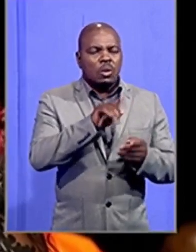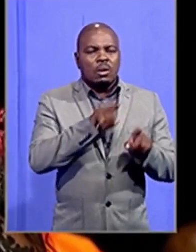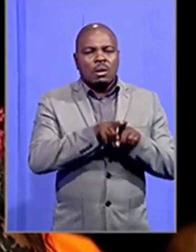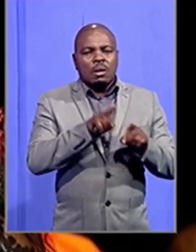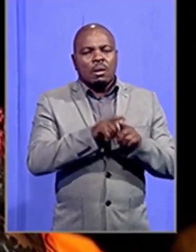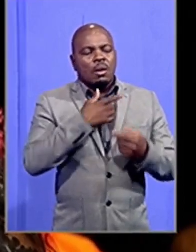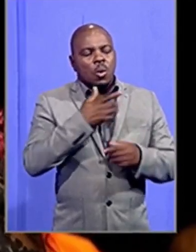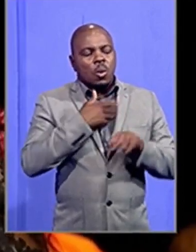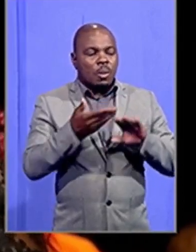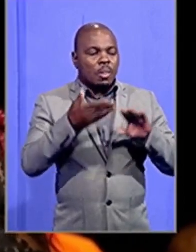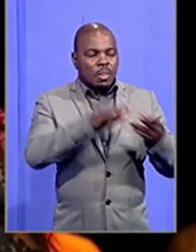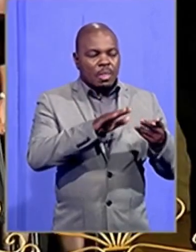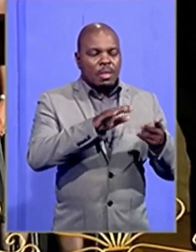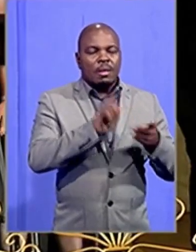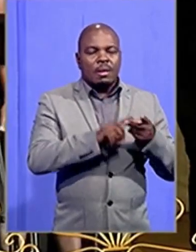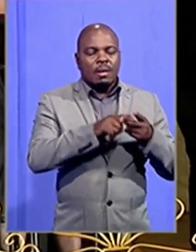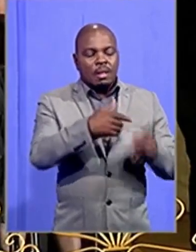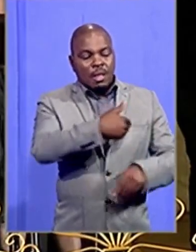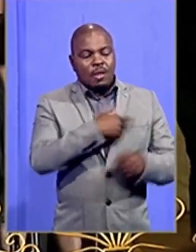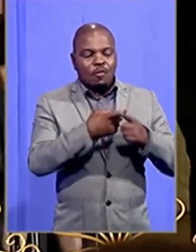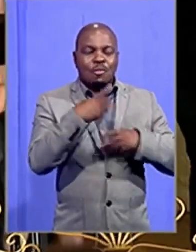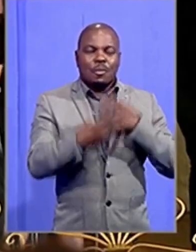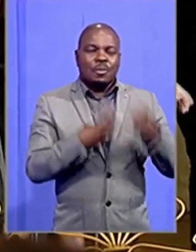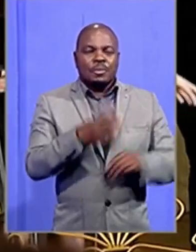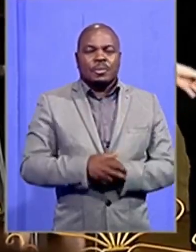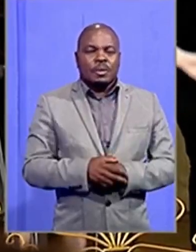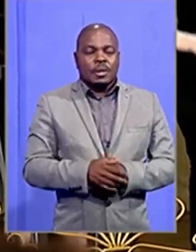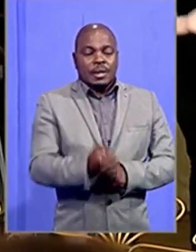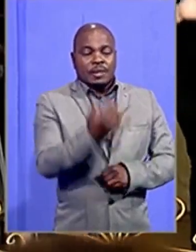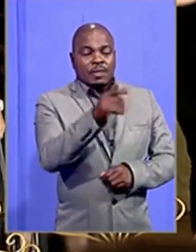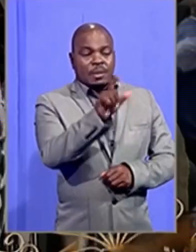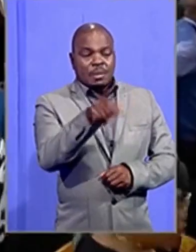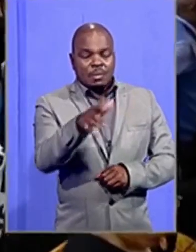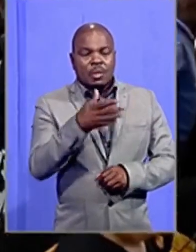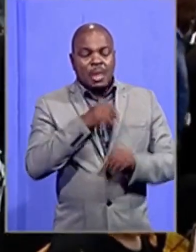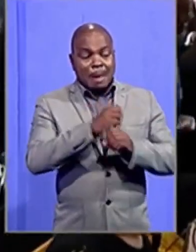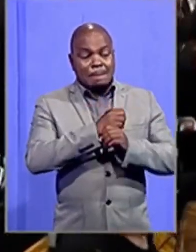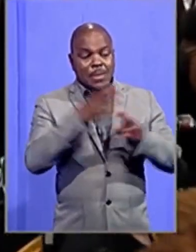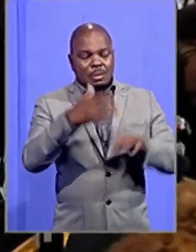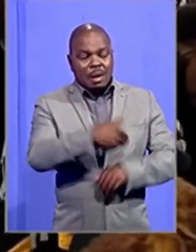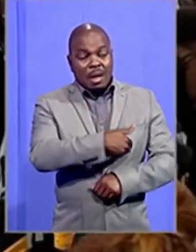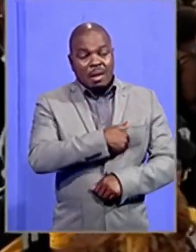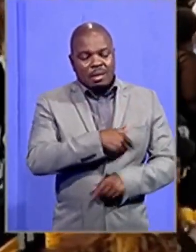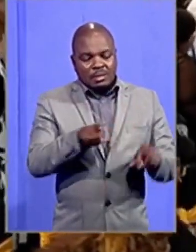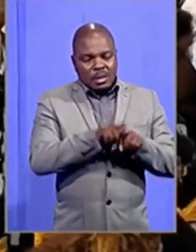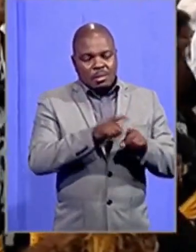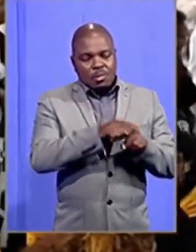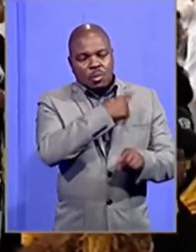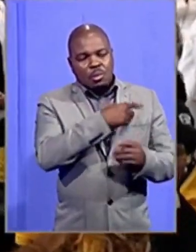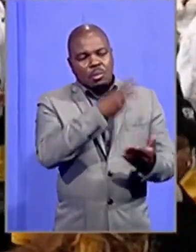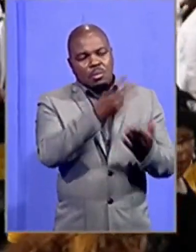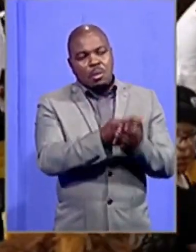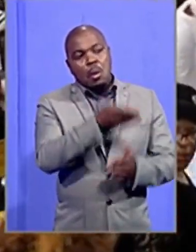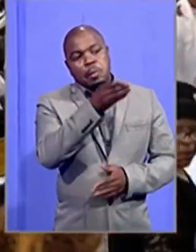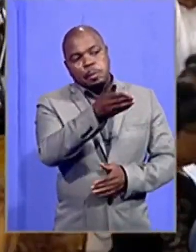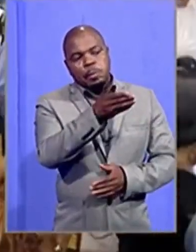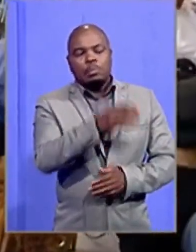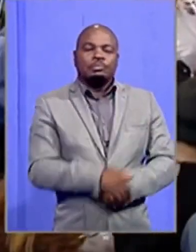occupational injuries and diseases. Ba le 5 ba ba gobetseng mo thunyong ba santse ba kokotlegela mo bookelong ba bosetšhaba.